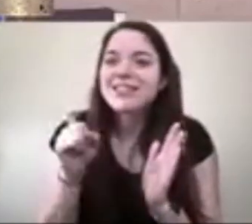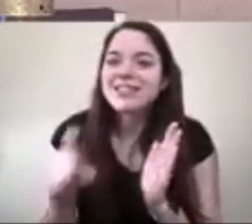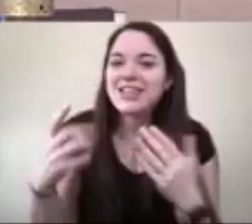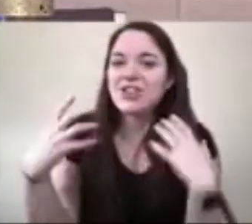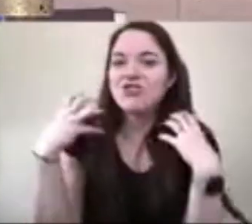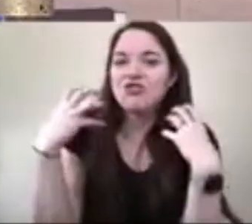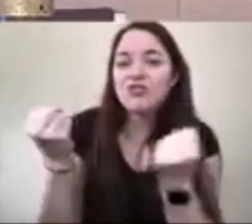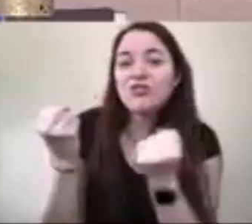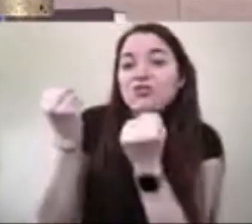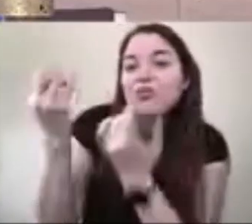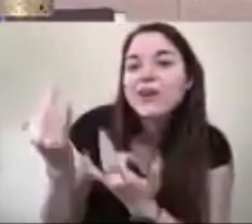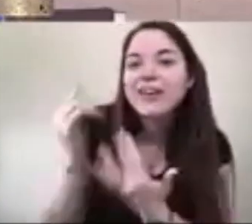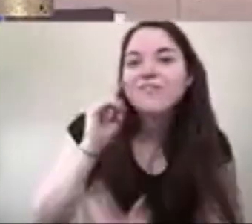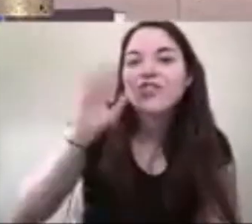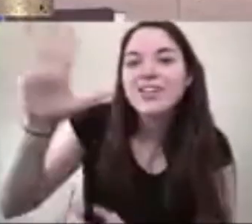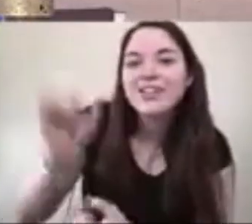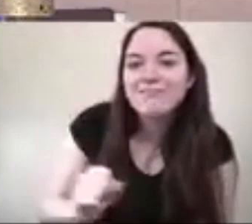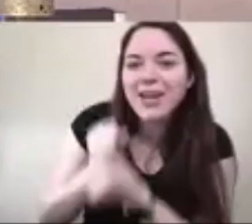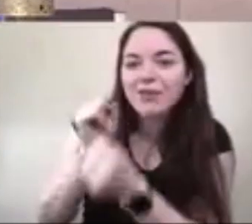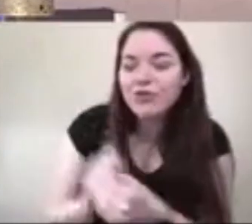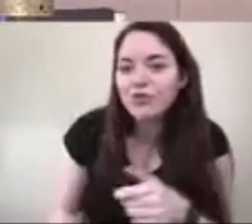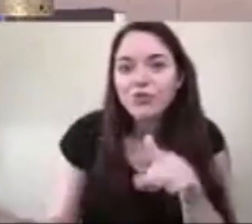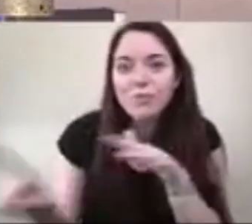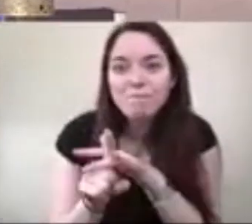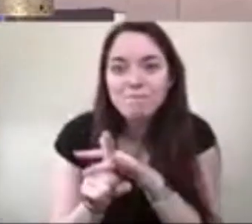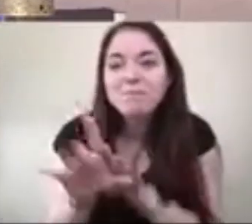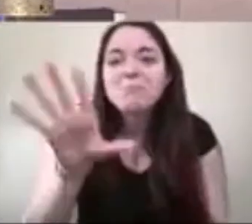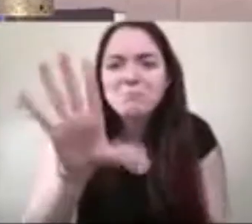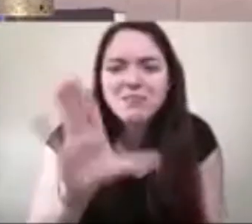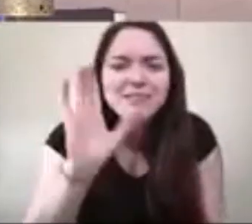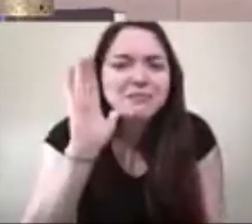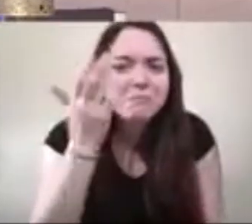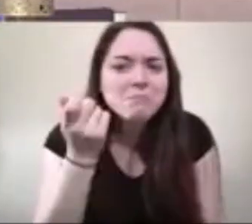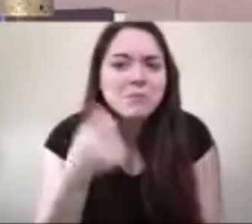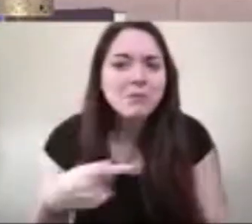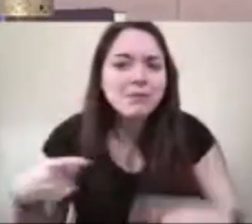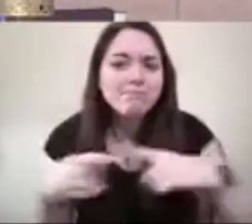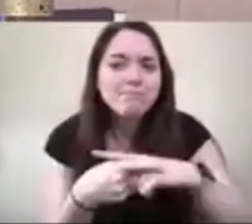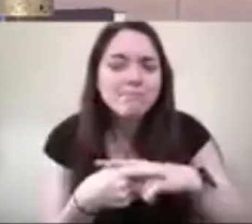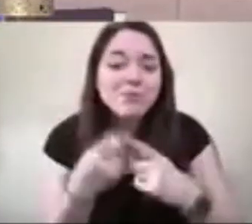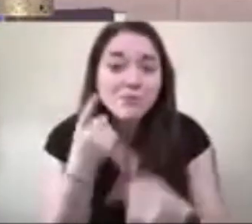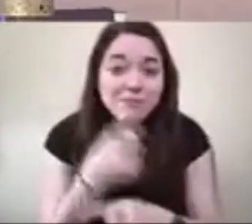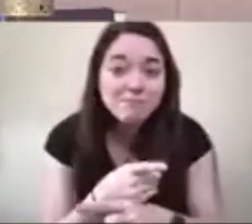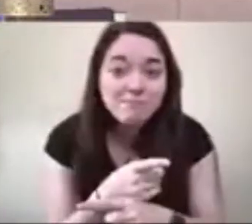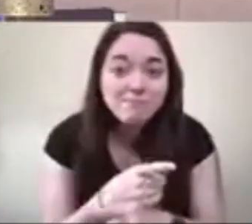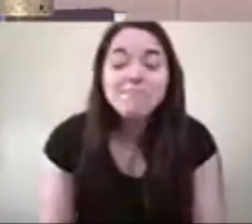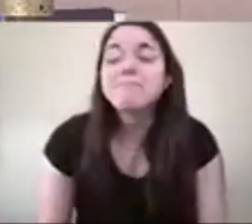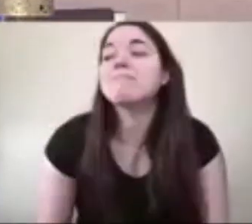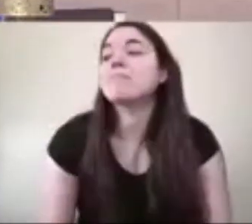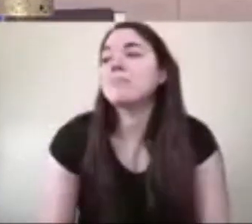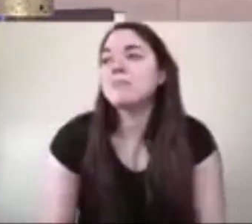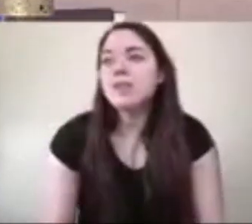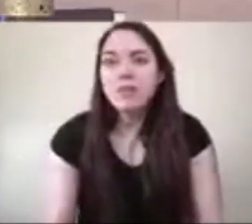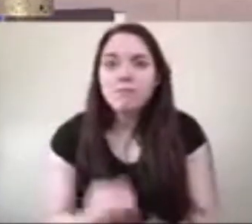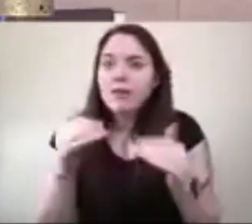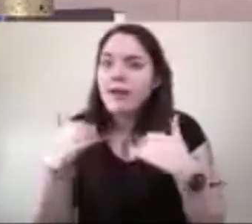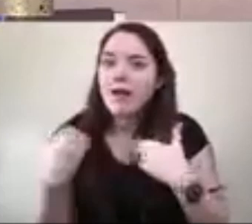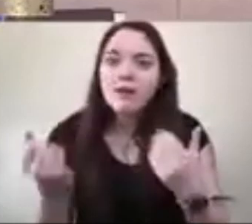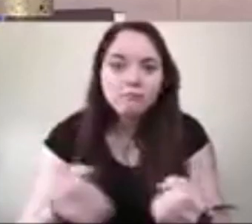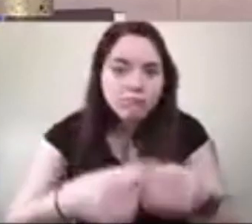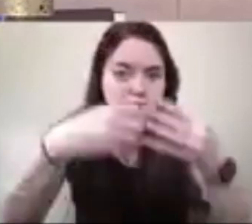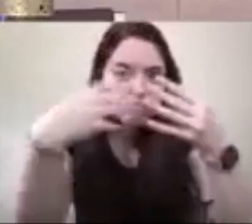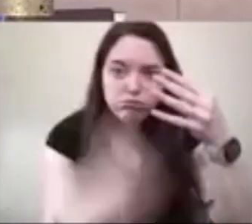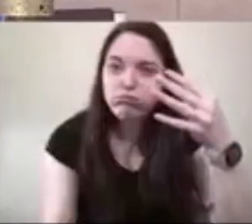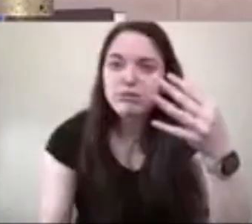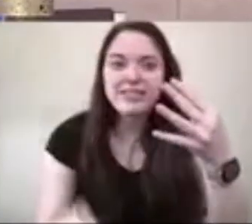power. Now this seems a little counterintuitive. There are urgent needs, and yet Jesus